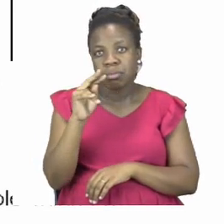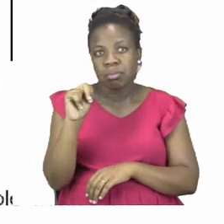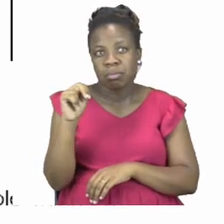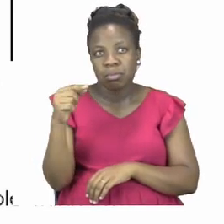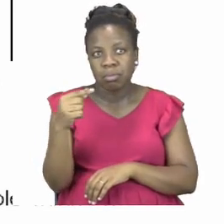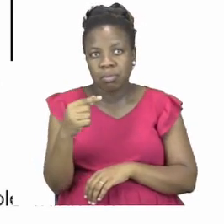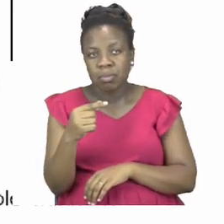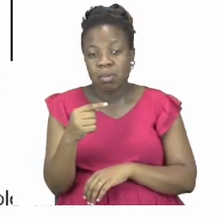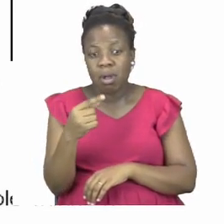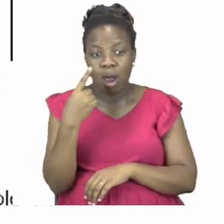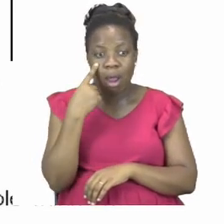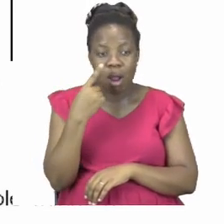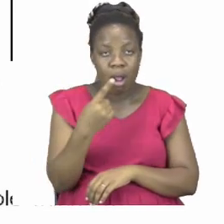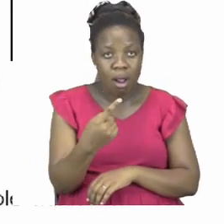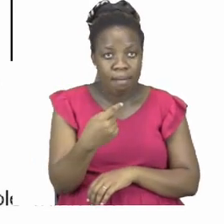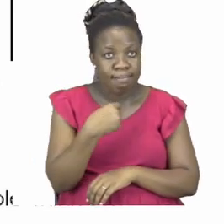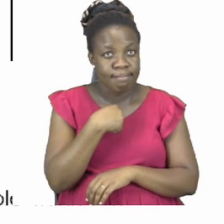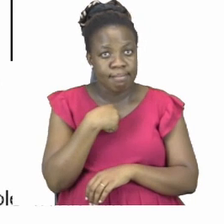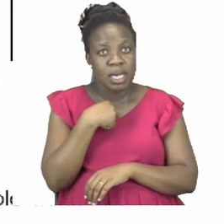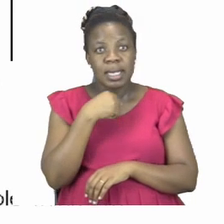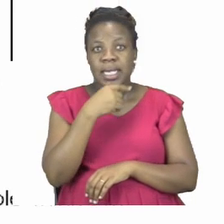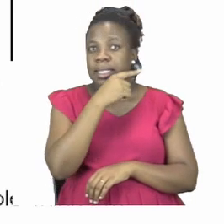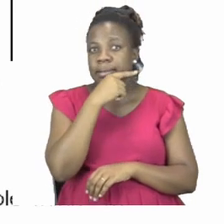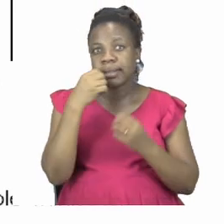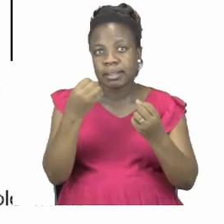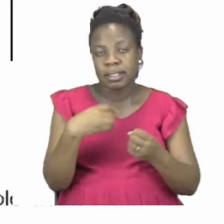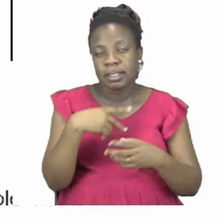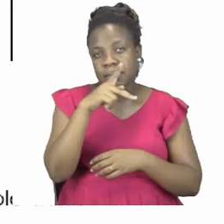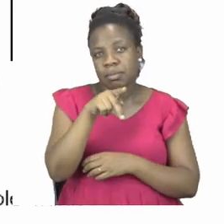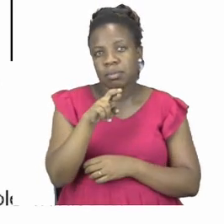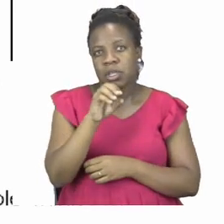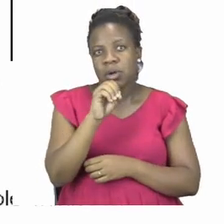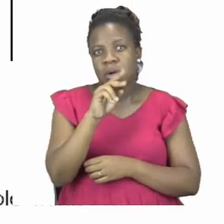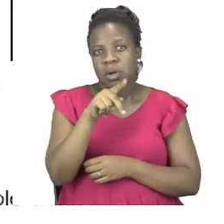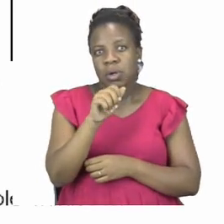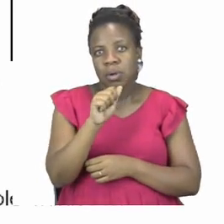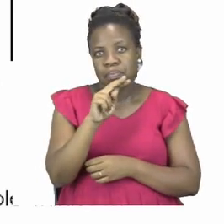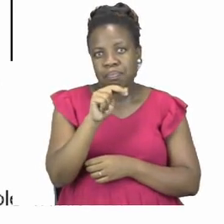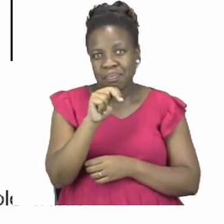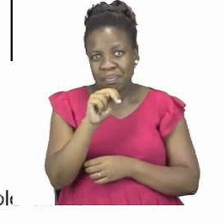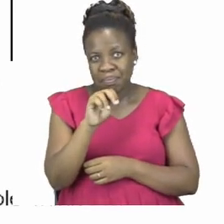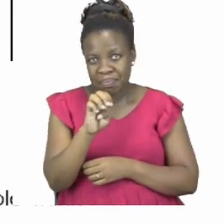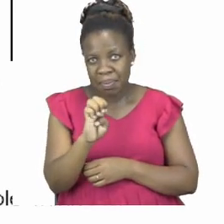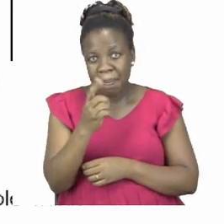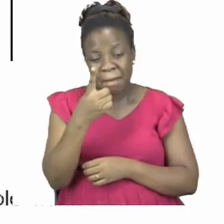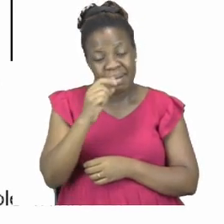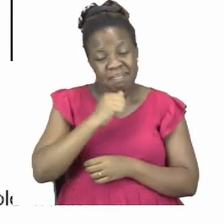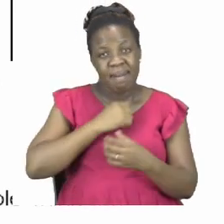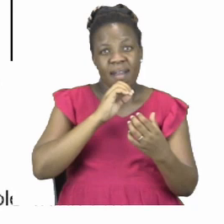propane. But my friends call me Little Big Fuel.